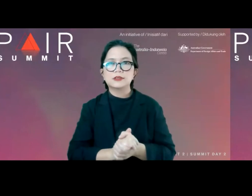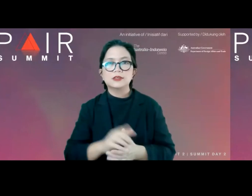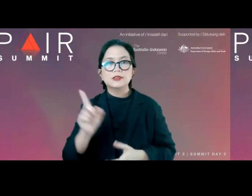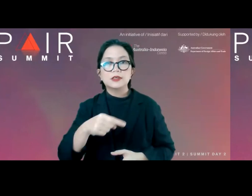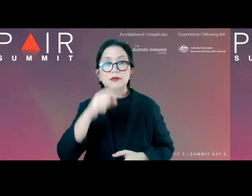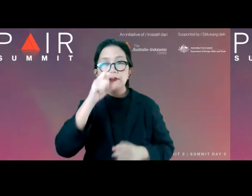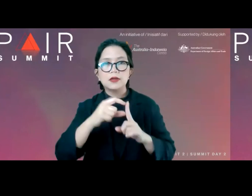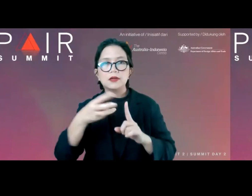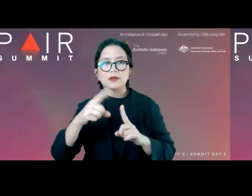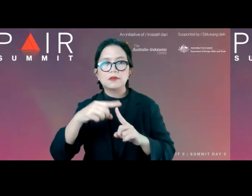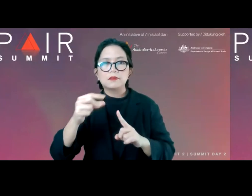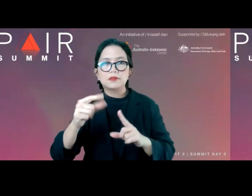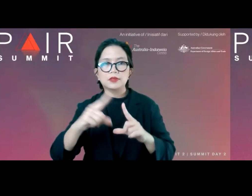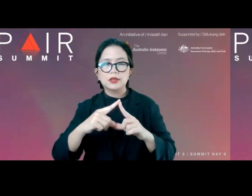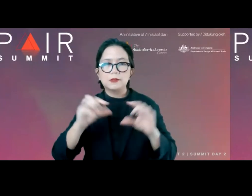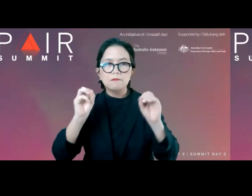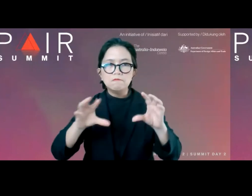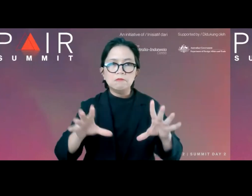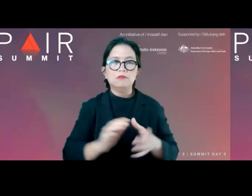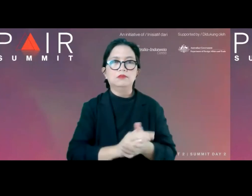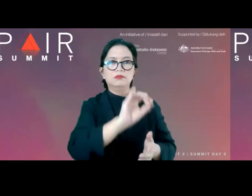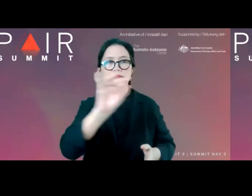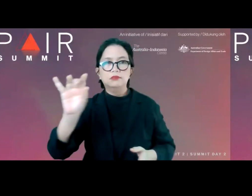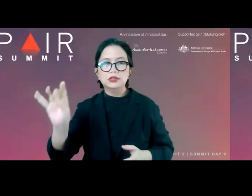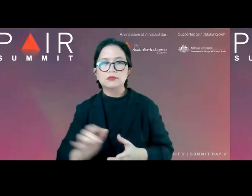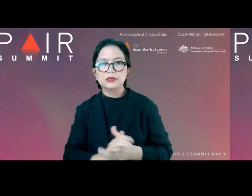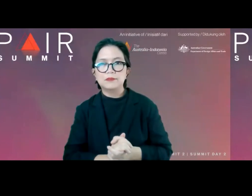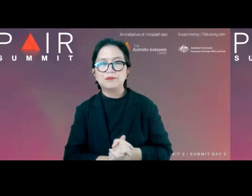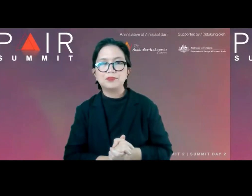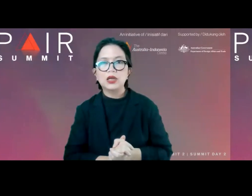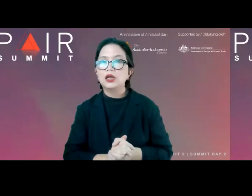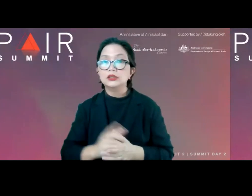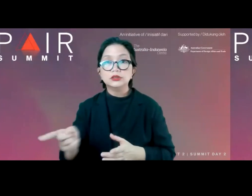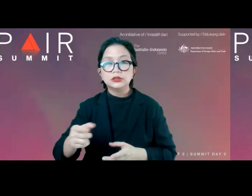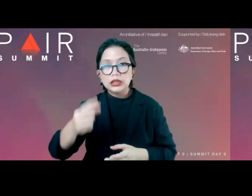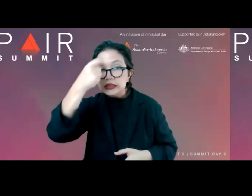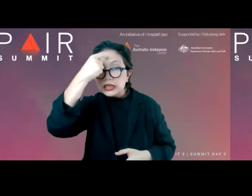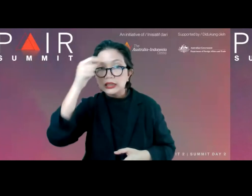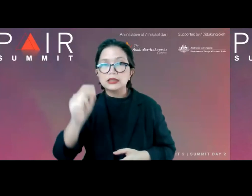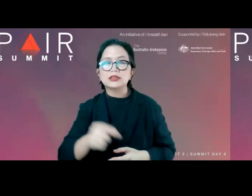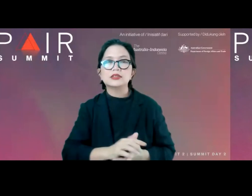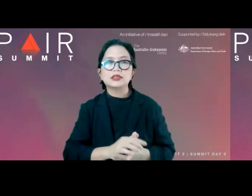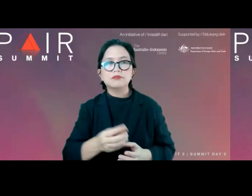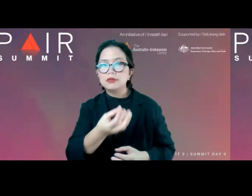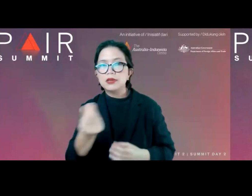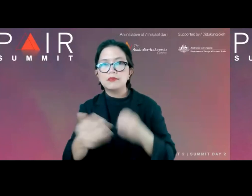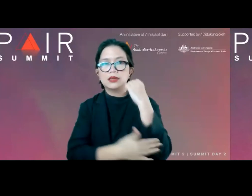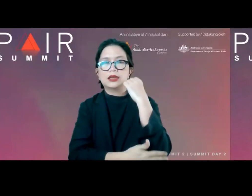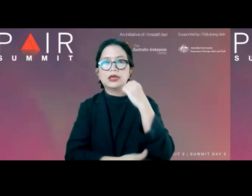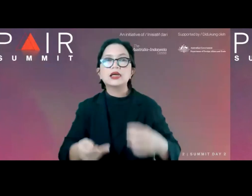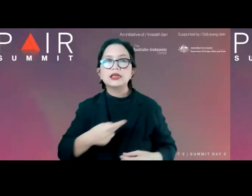the country. And when we're designing an interoperable system using some good interoperability